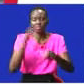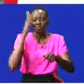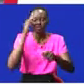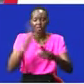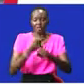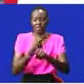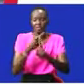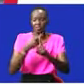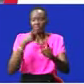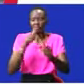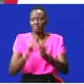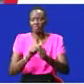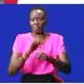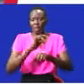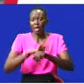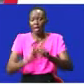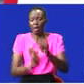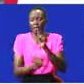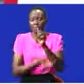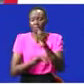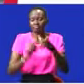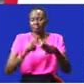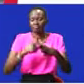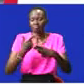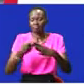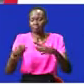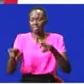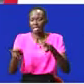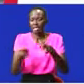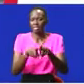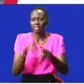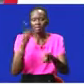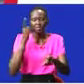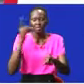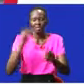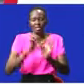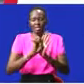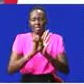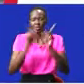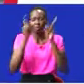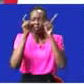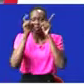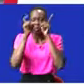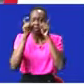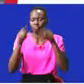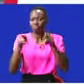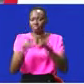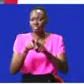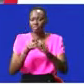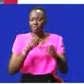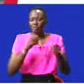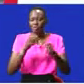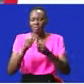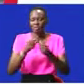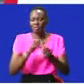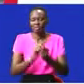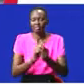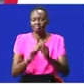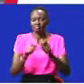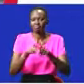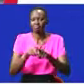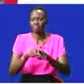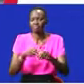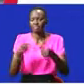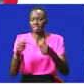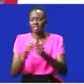koda gamo yego eko ma oiwu tuoche go eko machalo kaka kute mag ayaki bende koro gikedo godo kod keto nyithindo